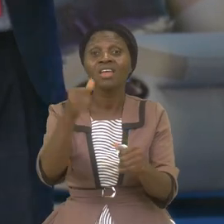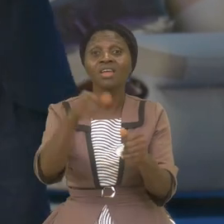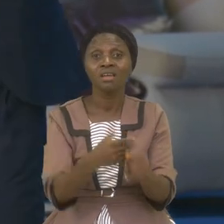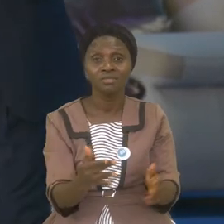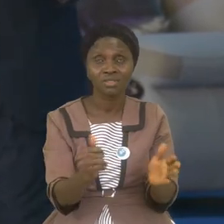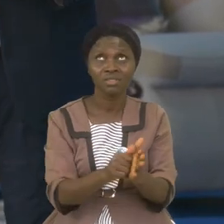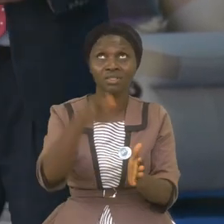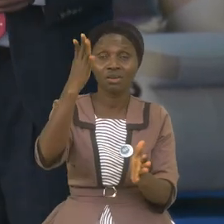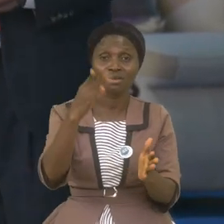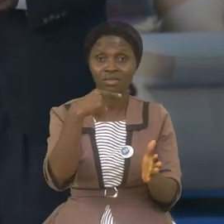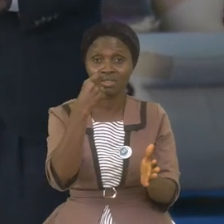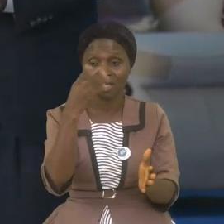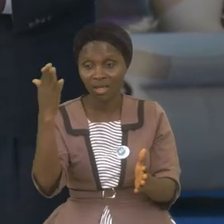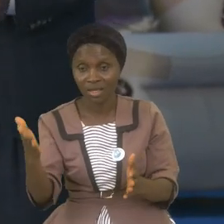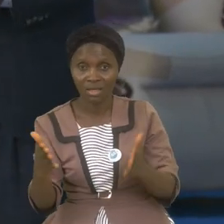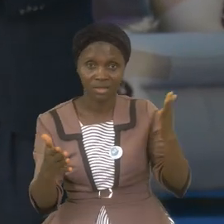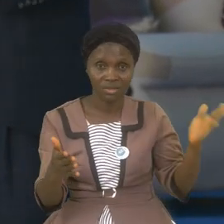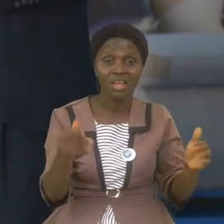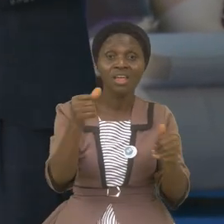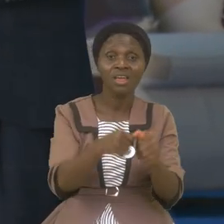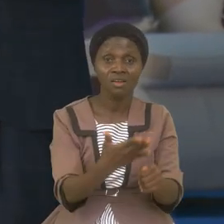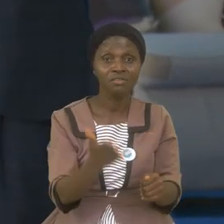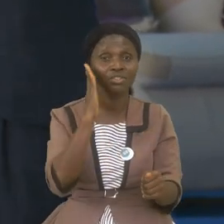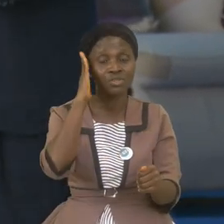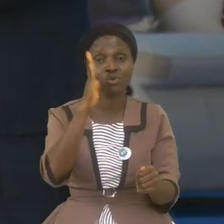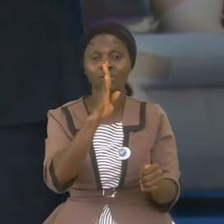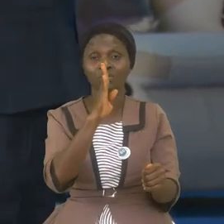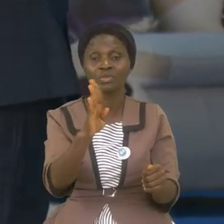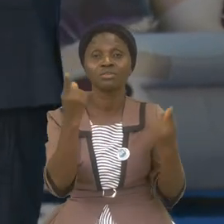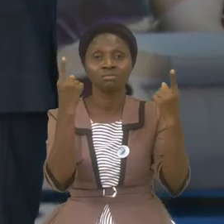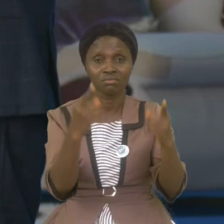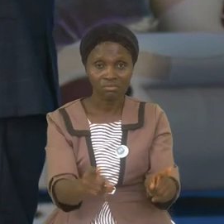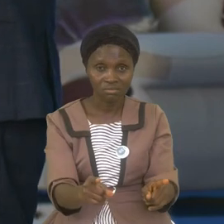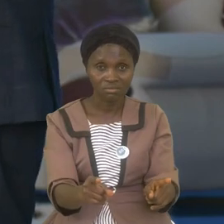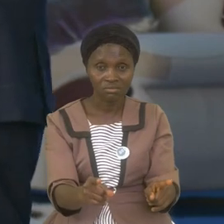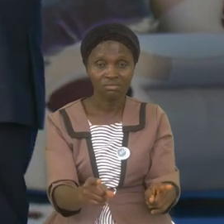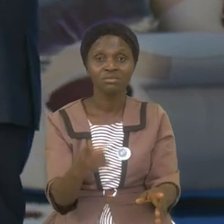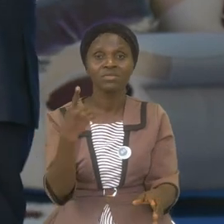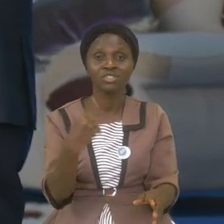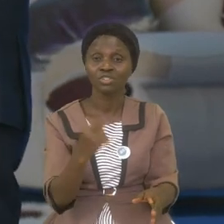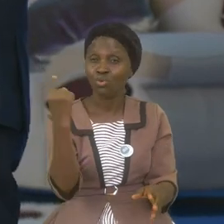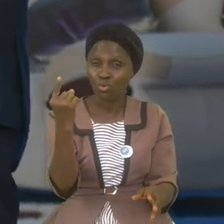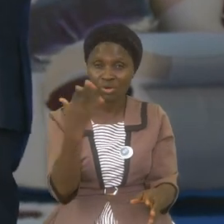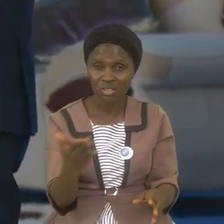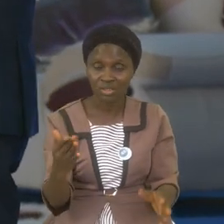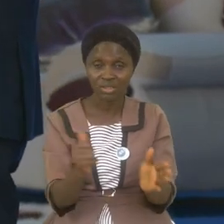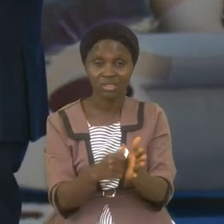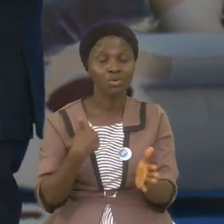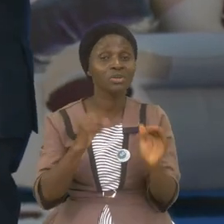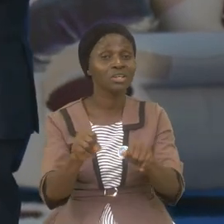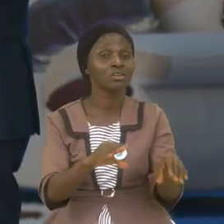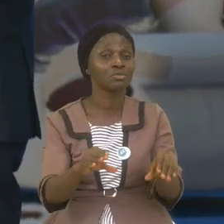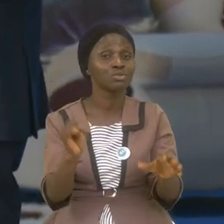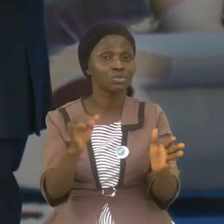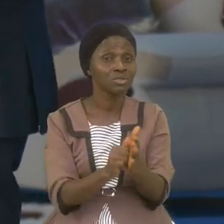side, on that side, everything will be fulfilled. The only thing we can do so that